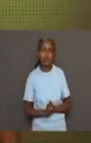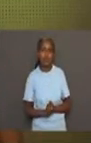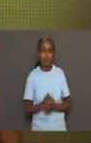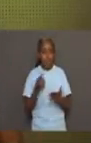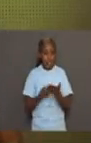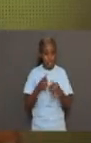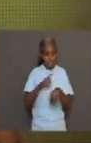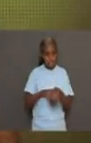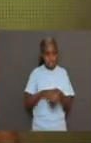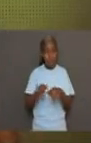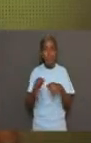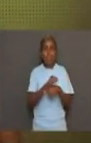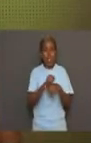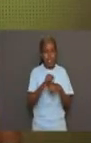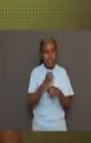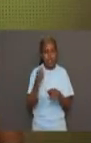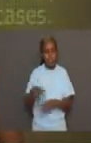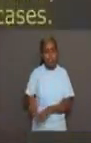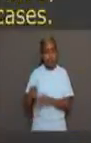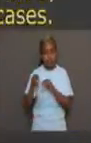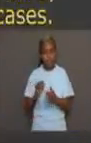It is time for an activity, students.